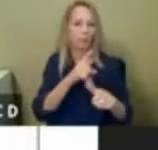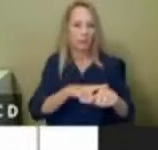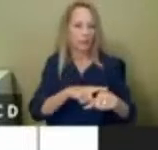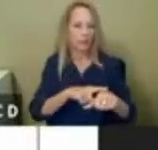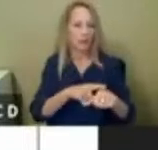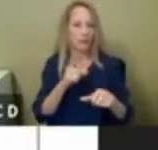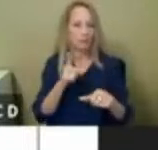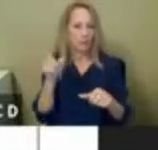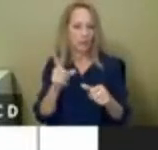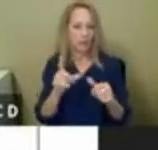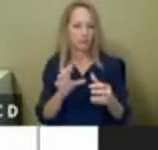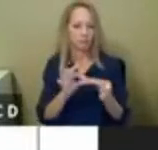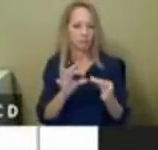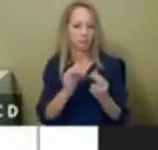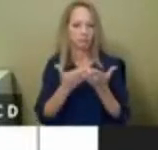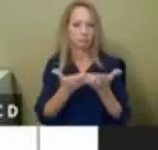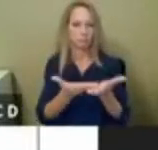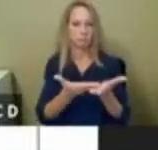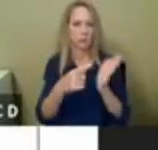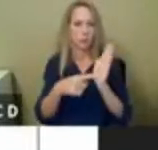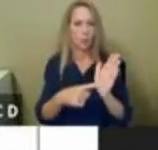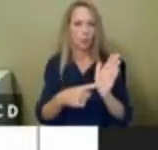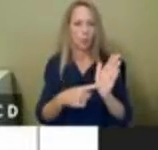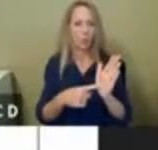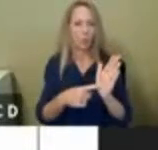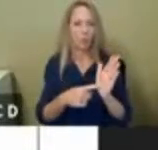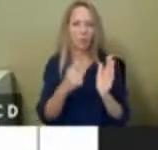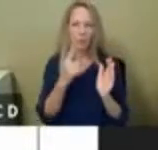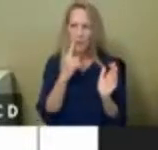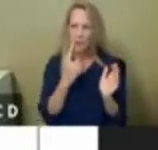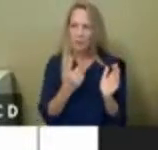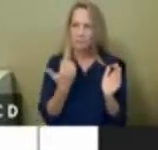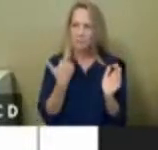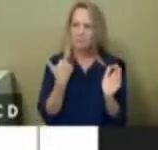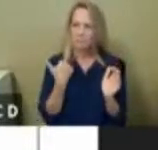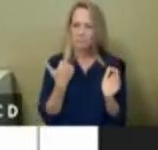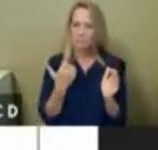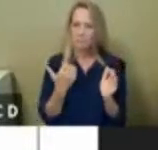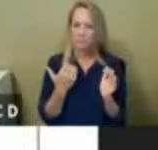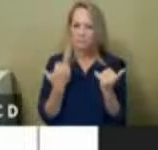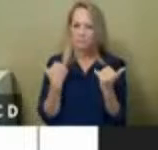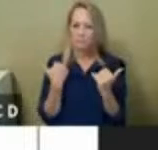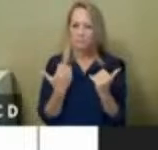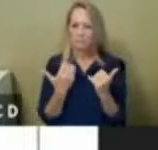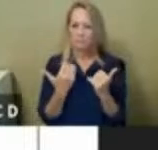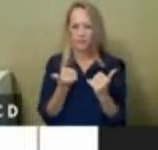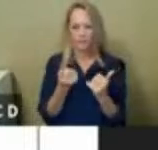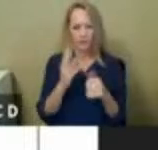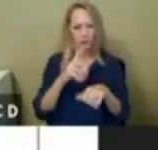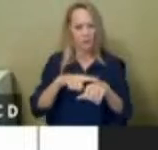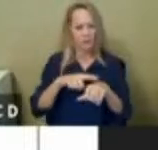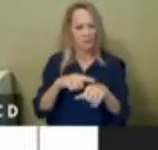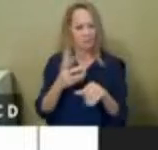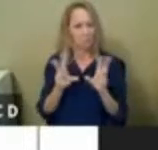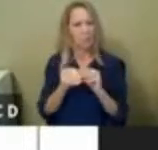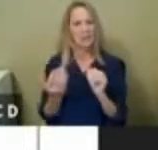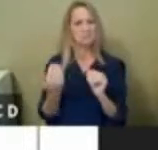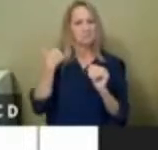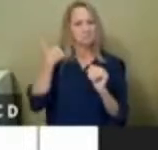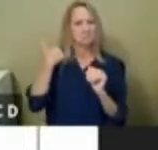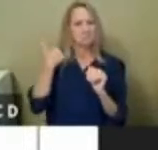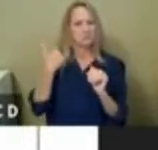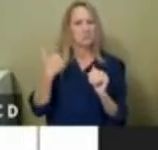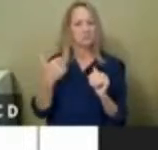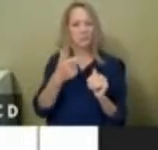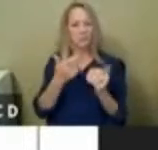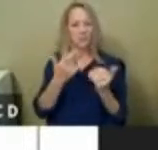I believe it was mentioned in this meeting several meetings ago, but they've updated